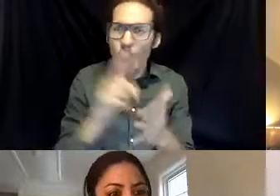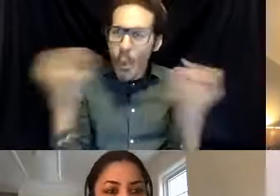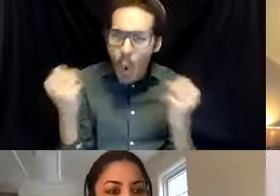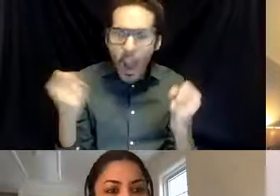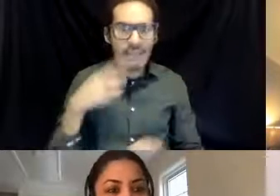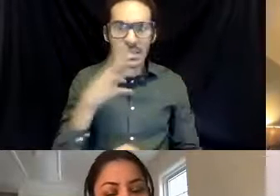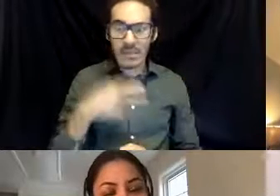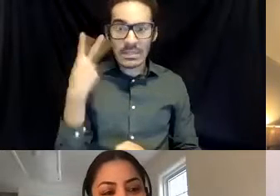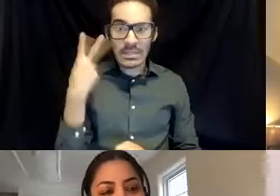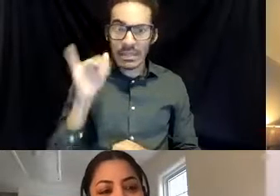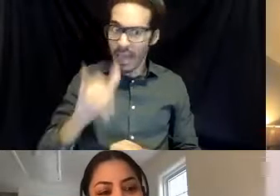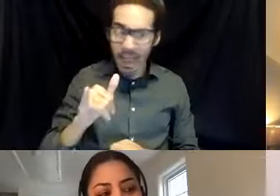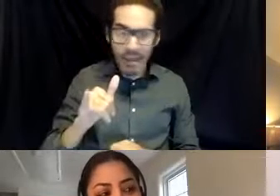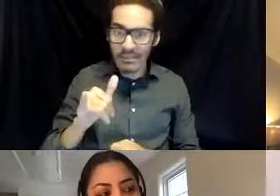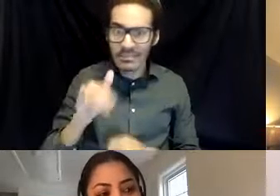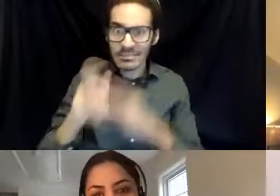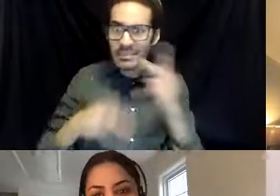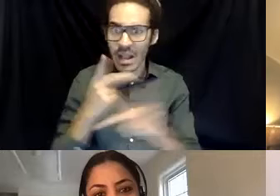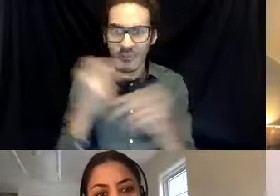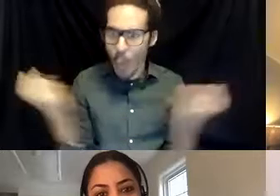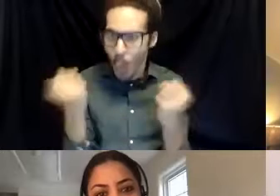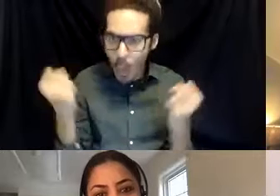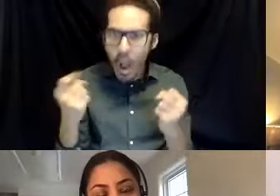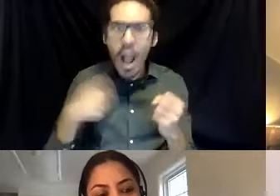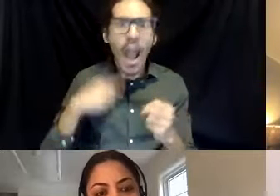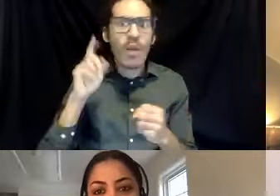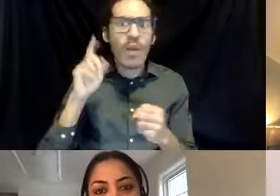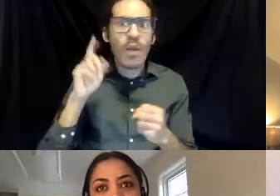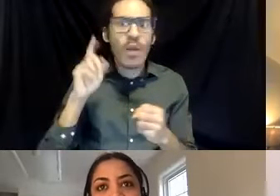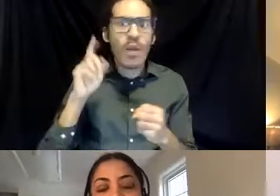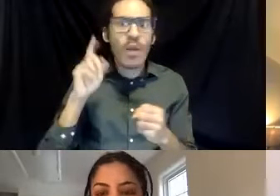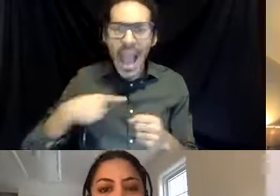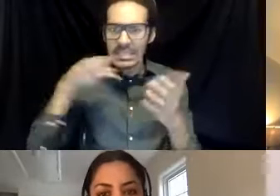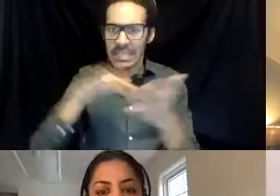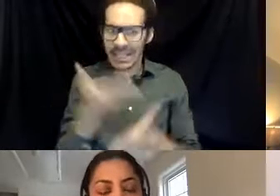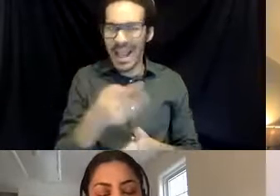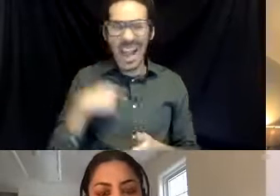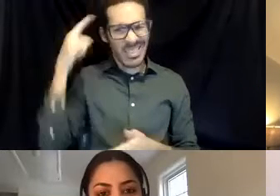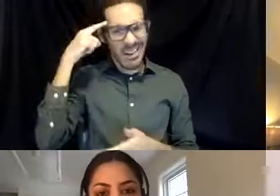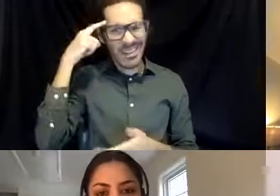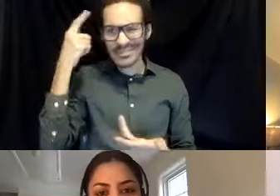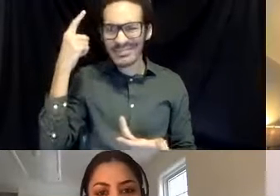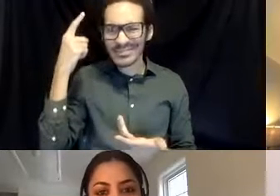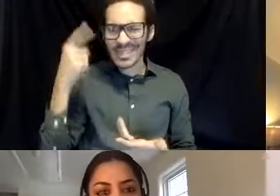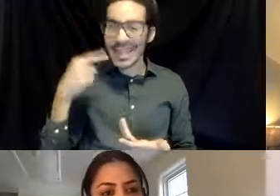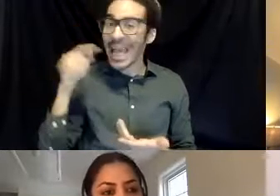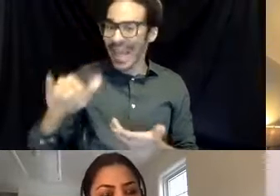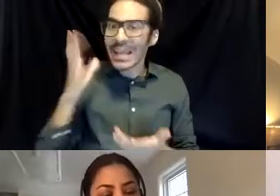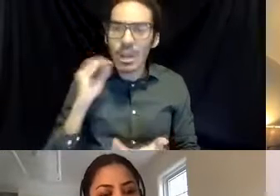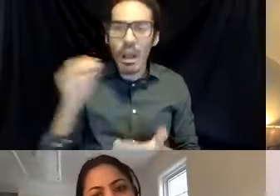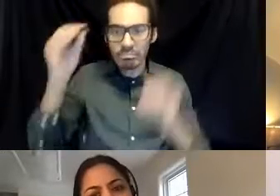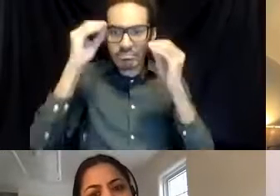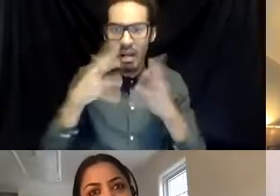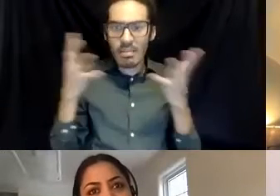seen this kind of cold. I had been to Philadelphia. That's where I had studied. So I thought, and that taught me a lot because, I thought to